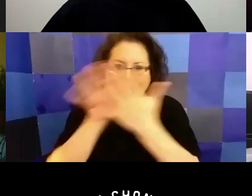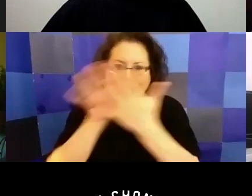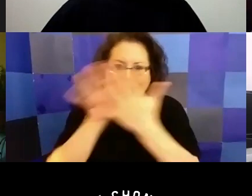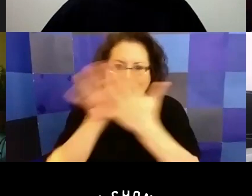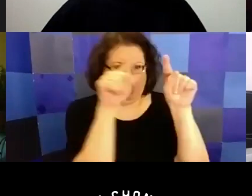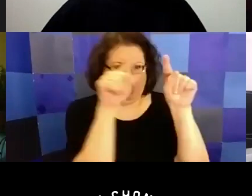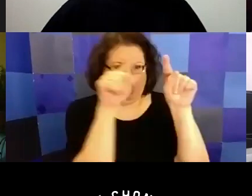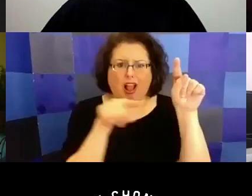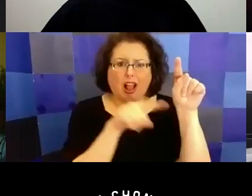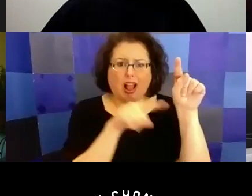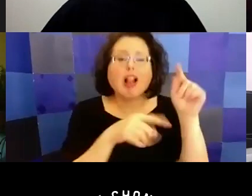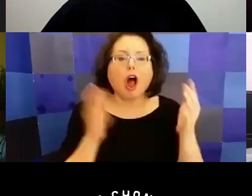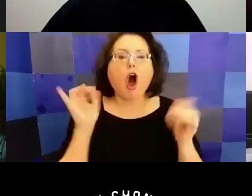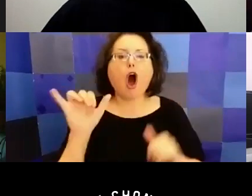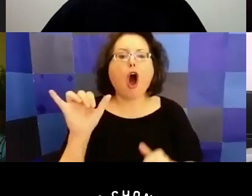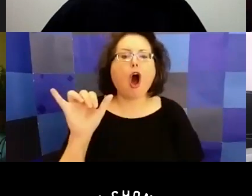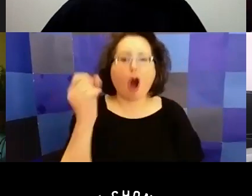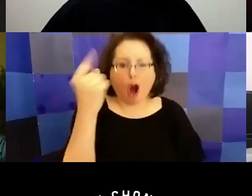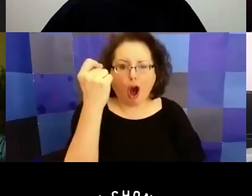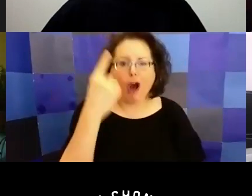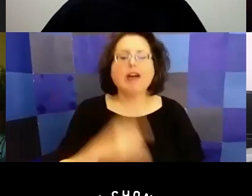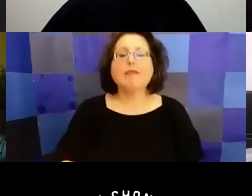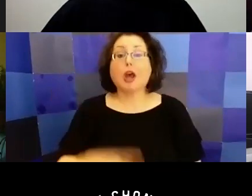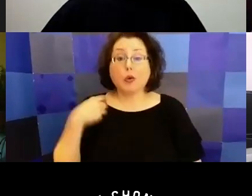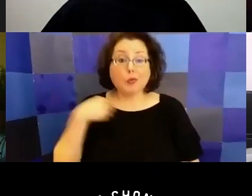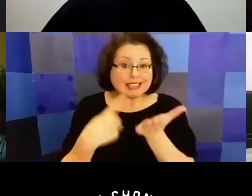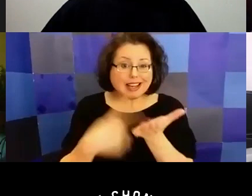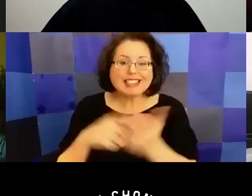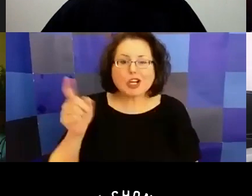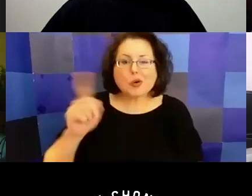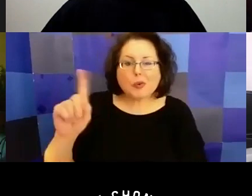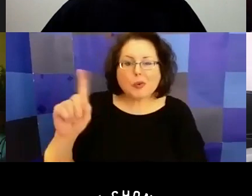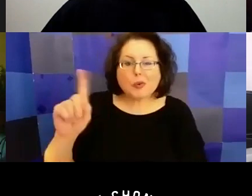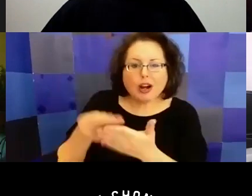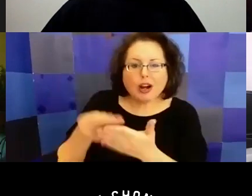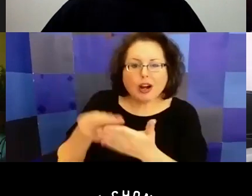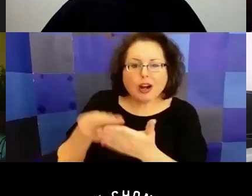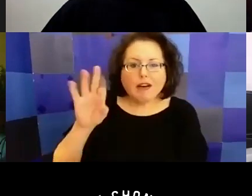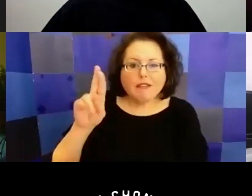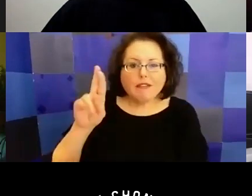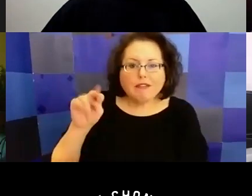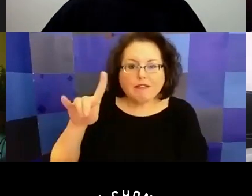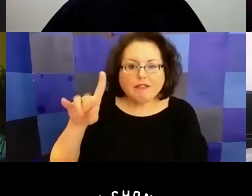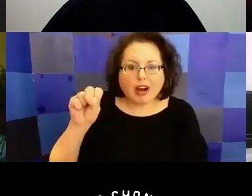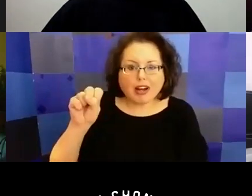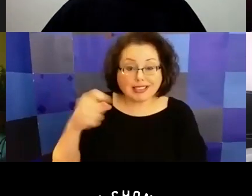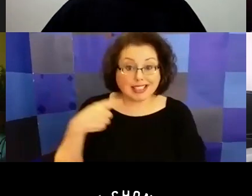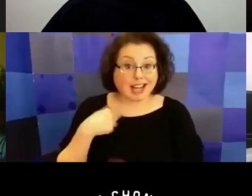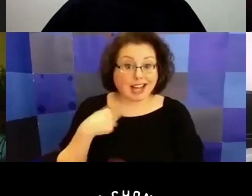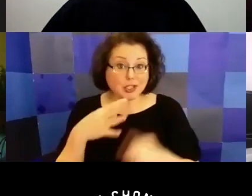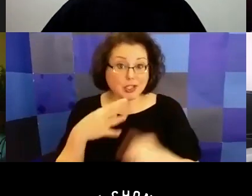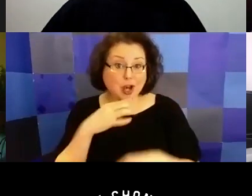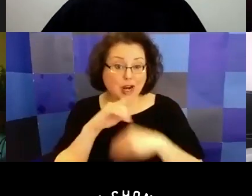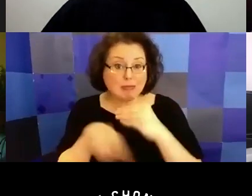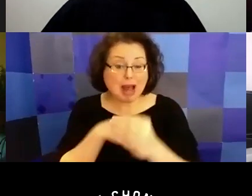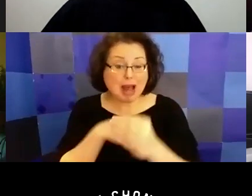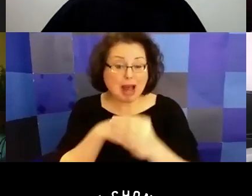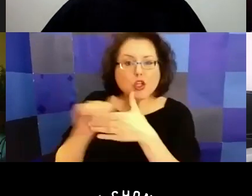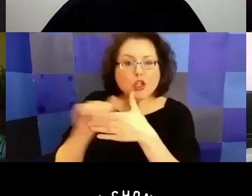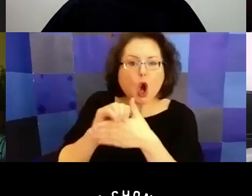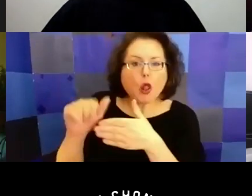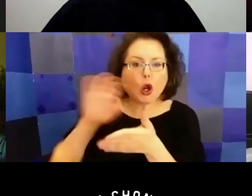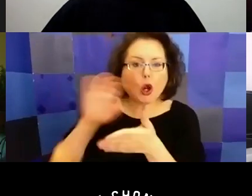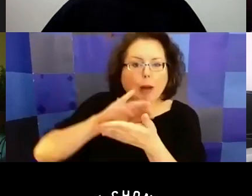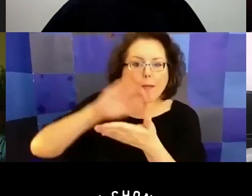have also been talking about where our various funds. And I want to speak to the dollar amounts. Those were not the dollar amounts that we